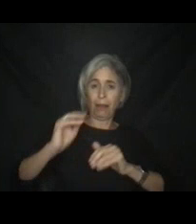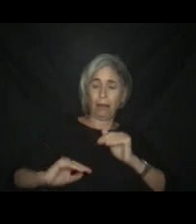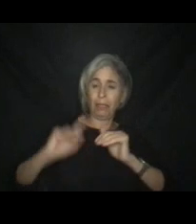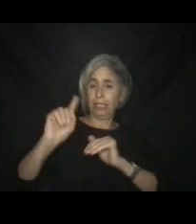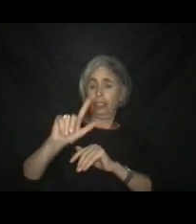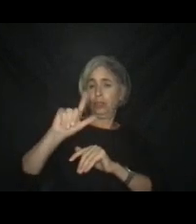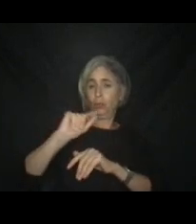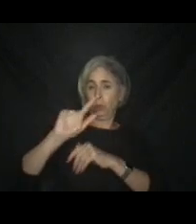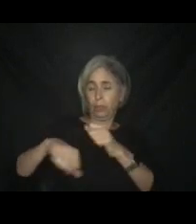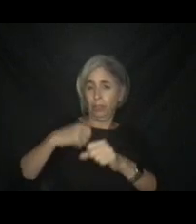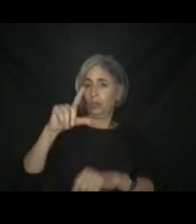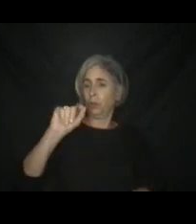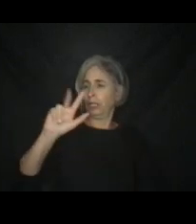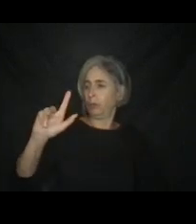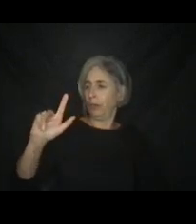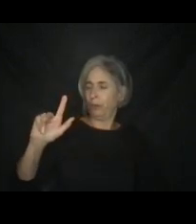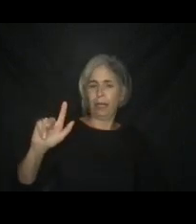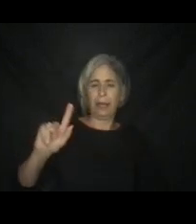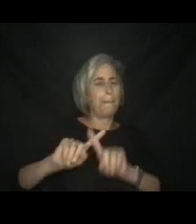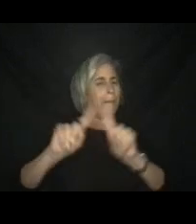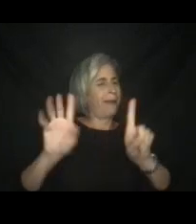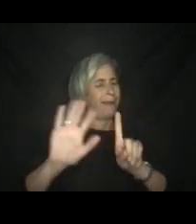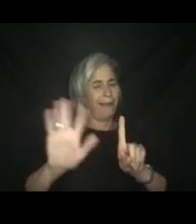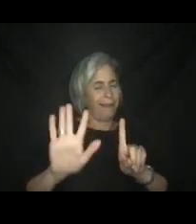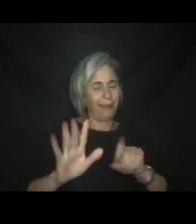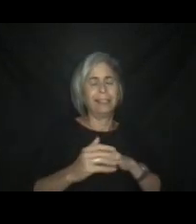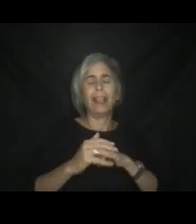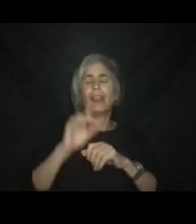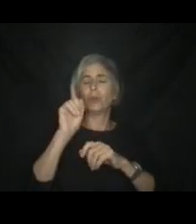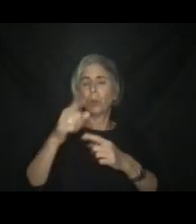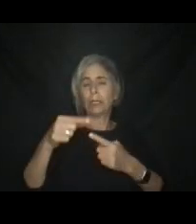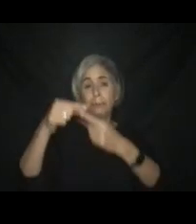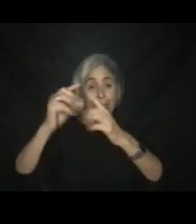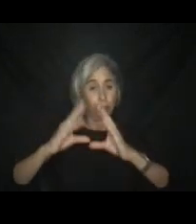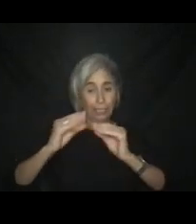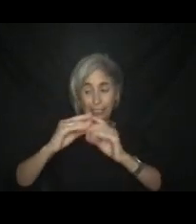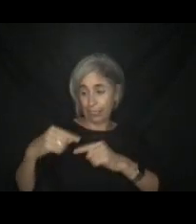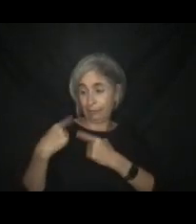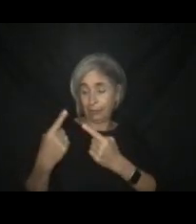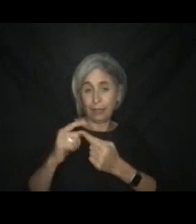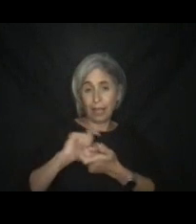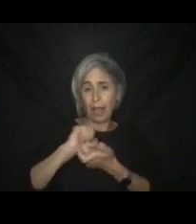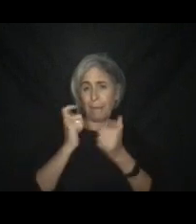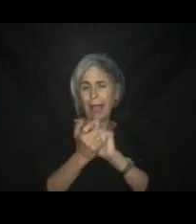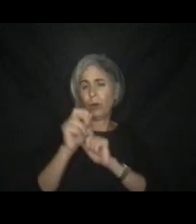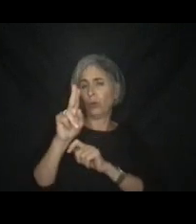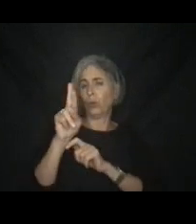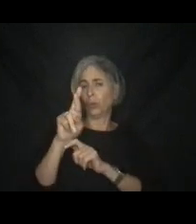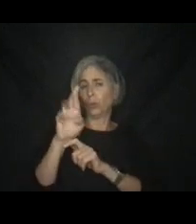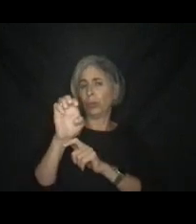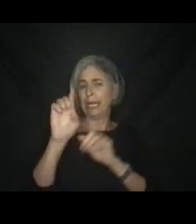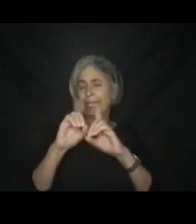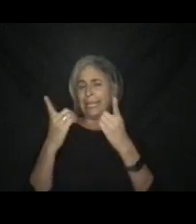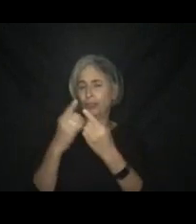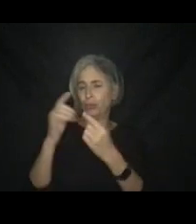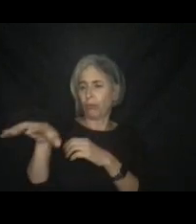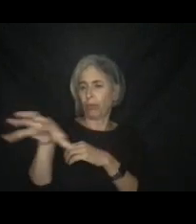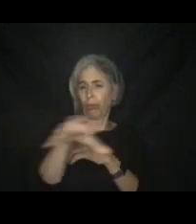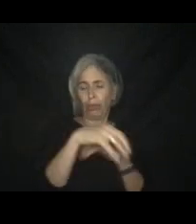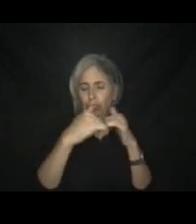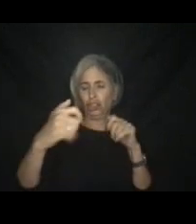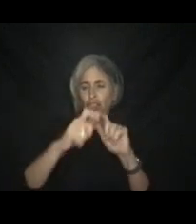2023. However, you've already probably seen there's been one special session regarding redistricting and I've gone some expansion of